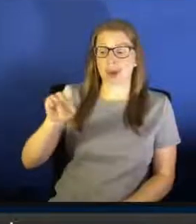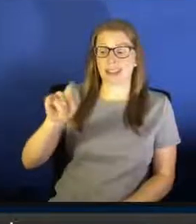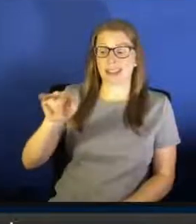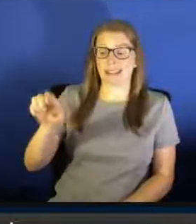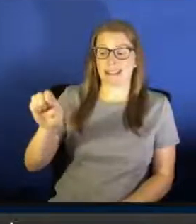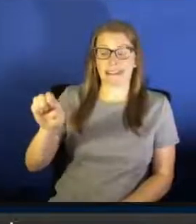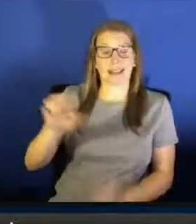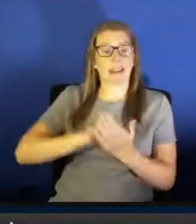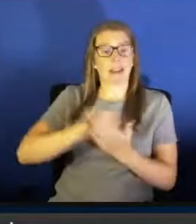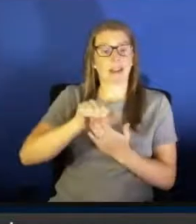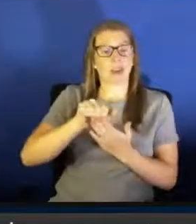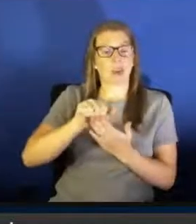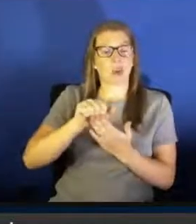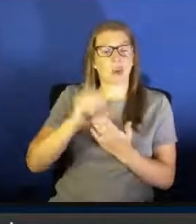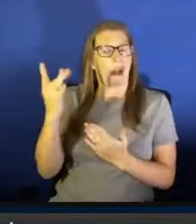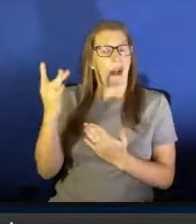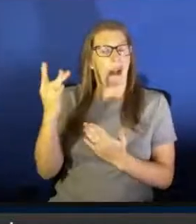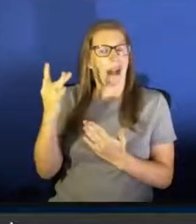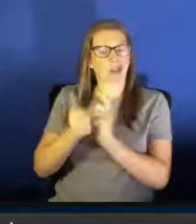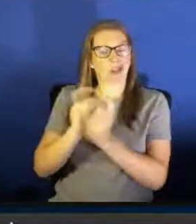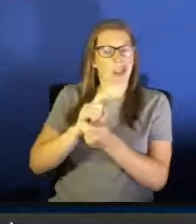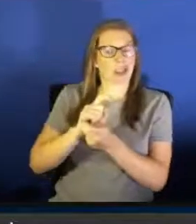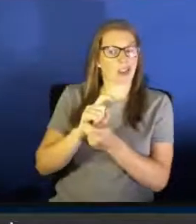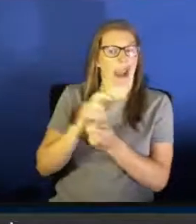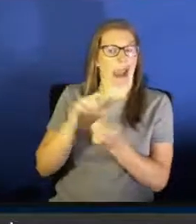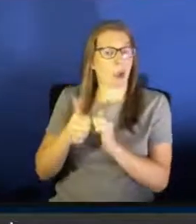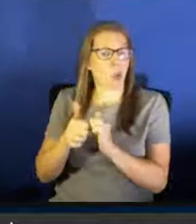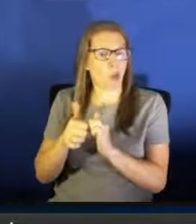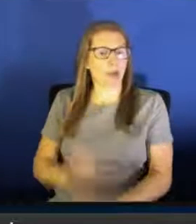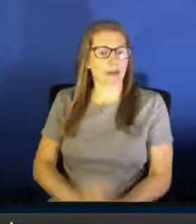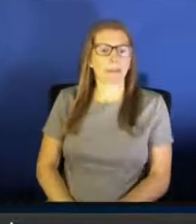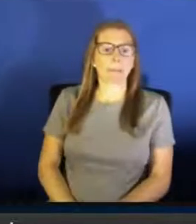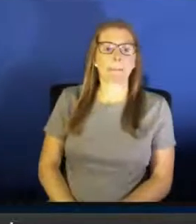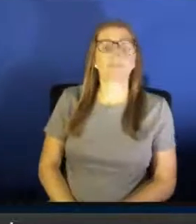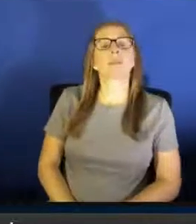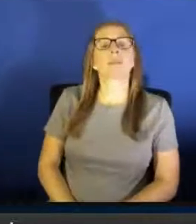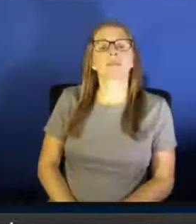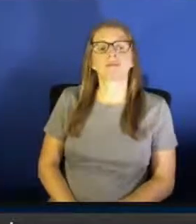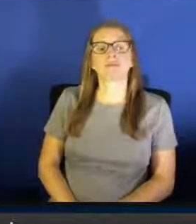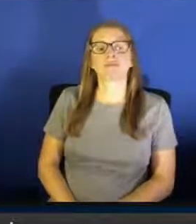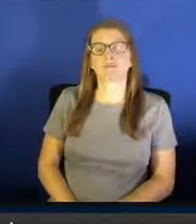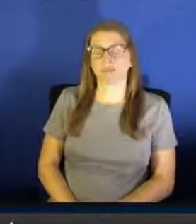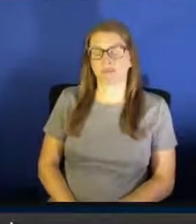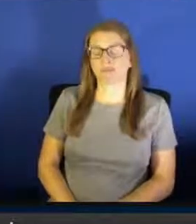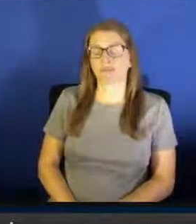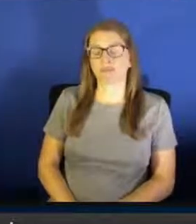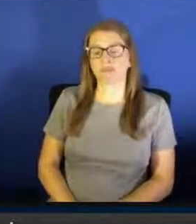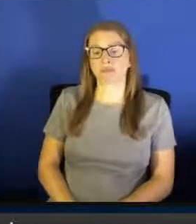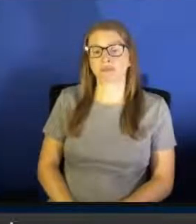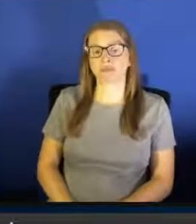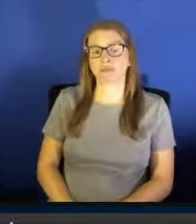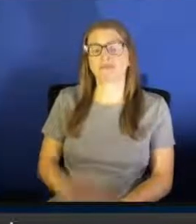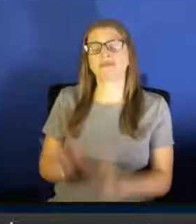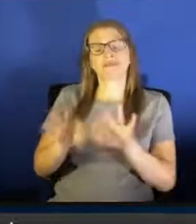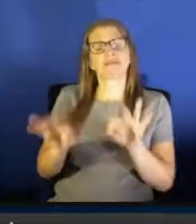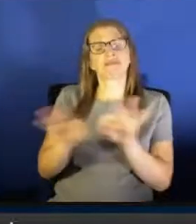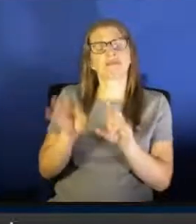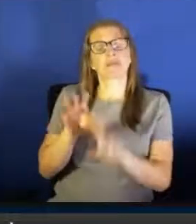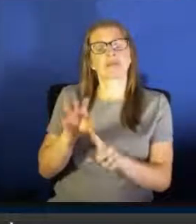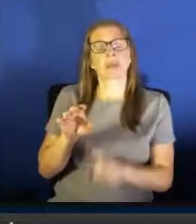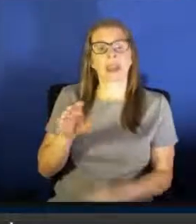change? Yeah, so that's incredibly important. And I think one point I want to emphasize about there's a difference between African American